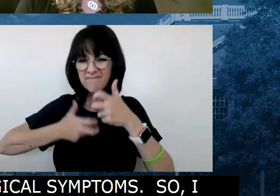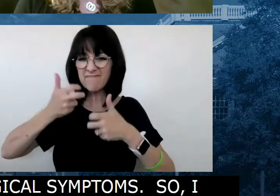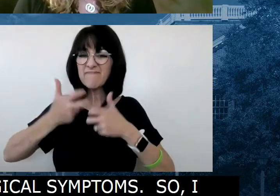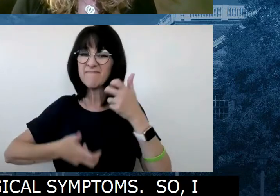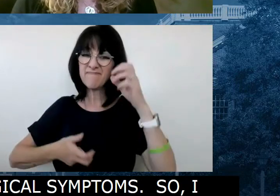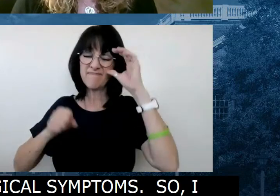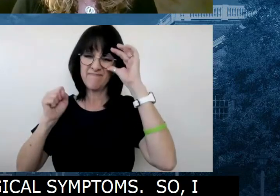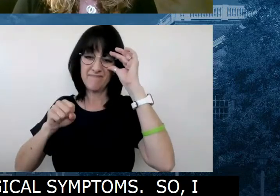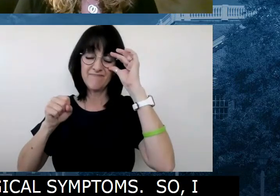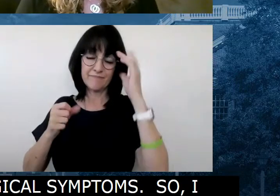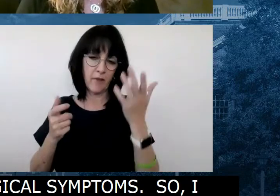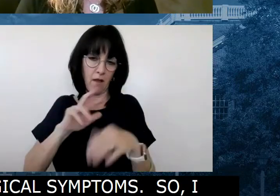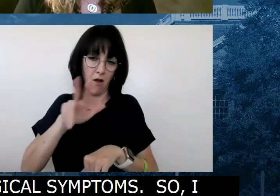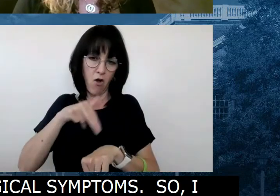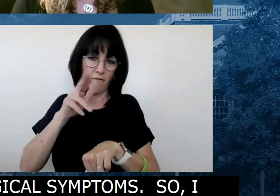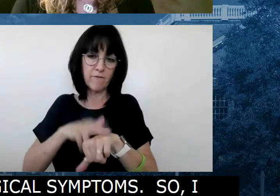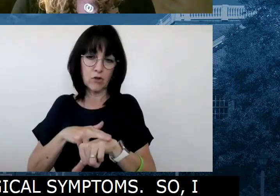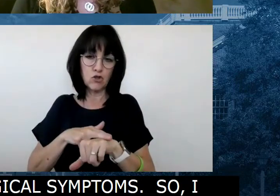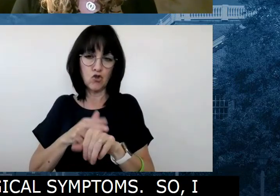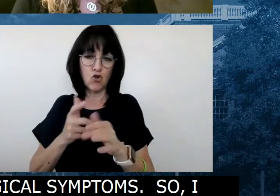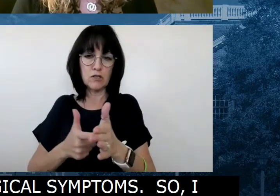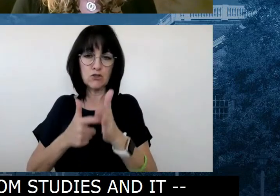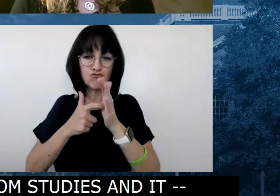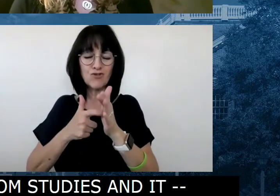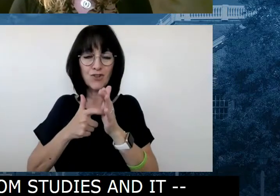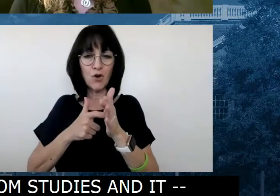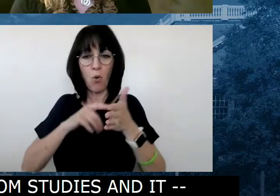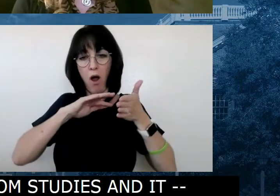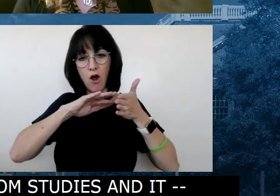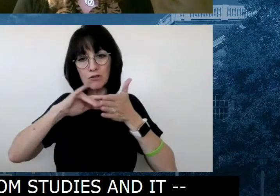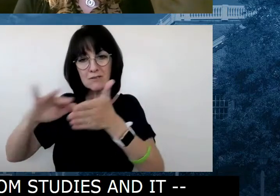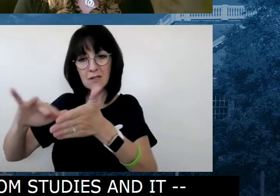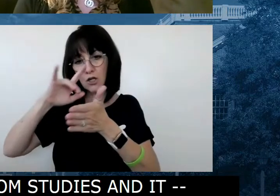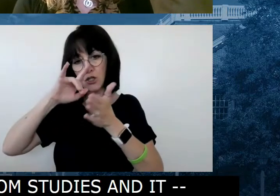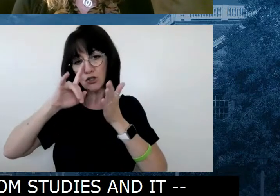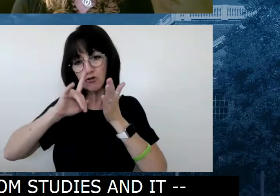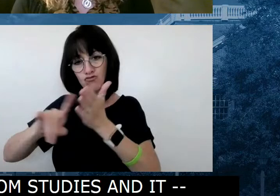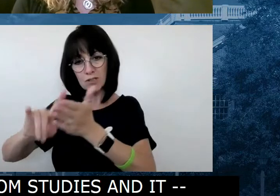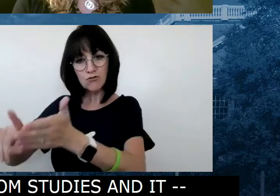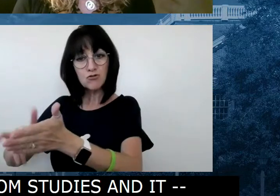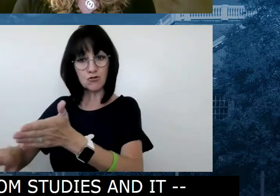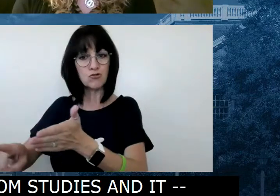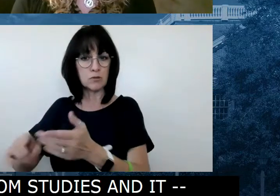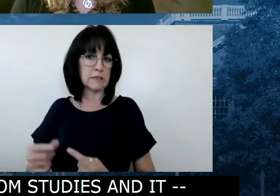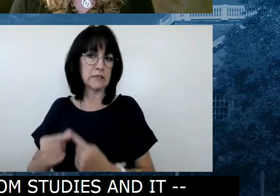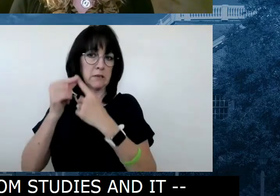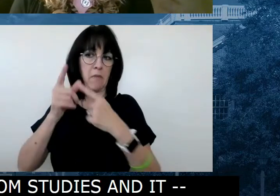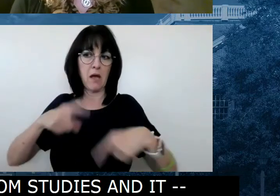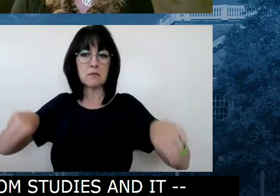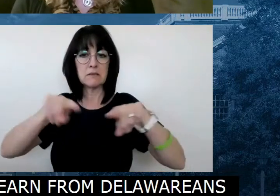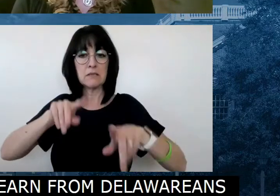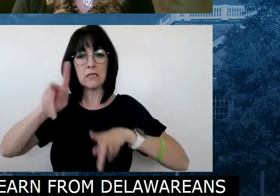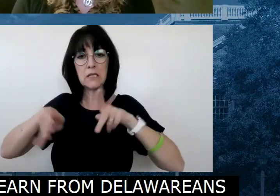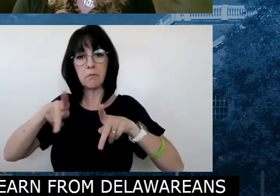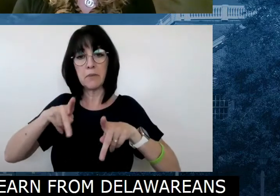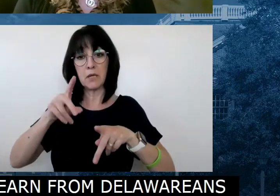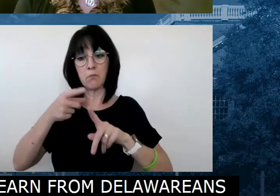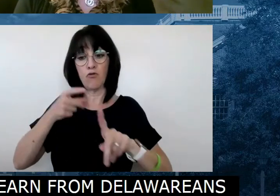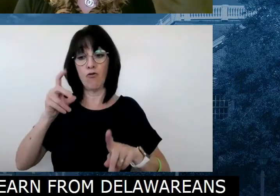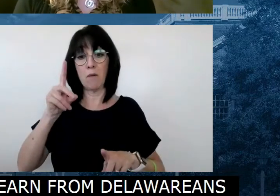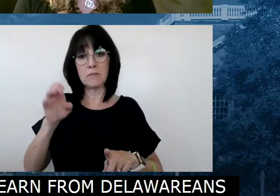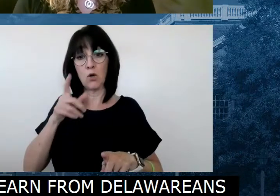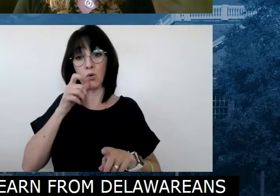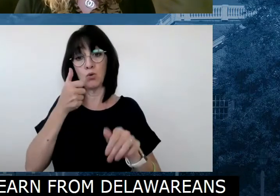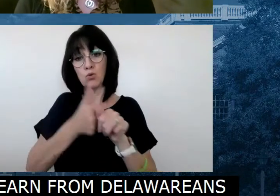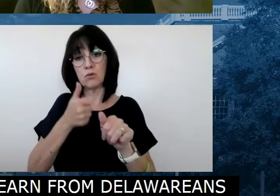certainly we're going to want to learn from Delawareans who have had COVID. We're going to continue to look